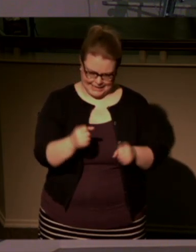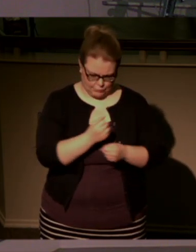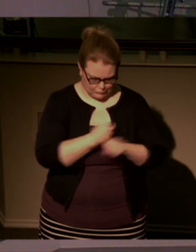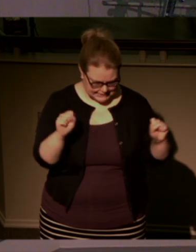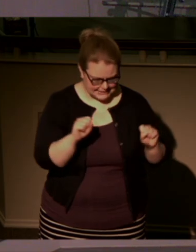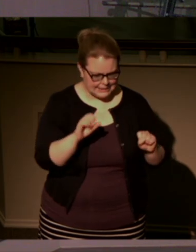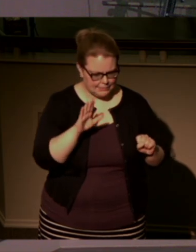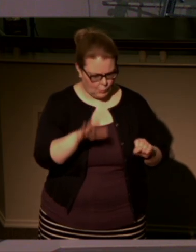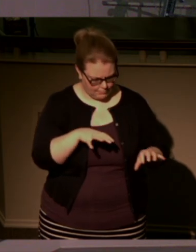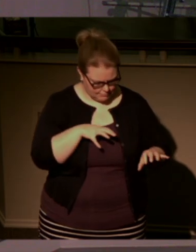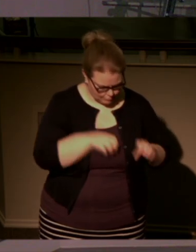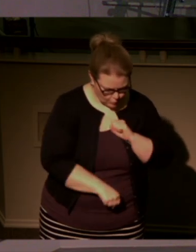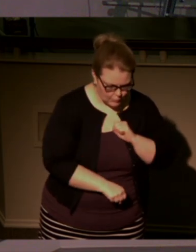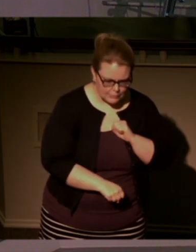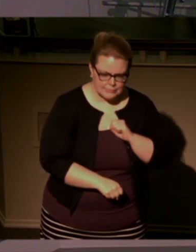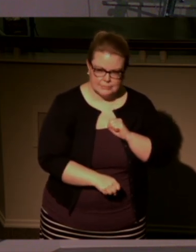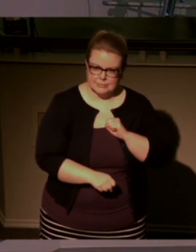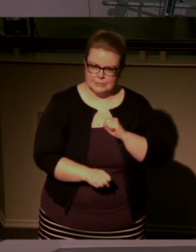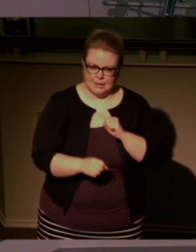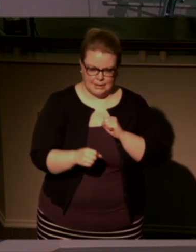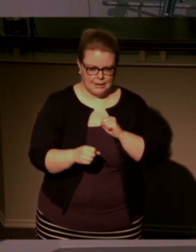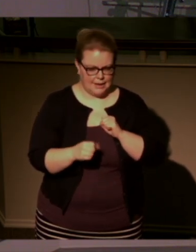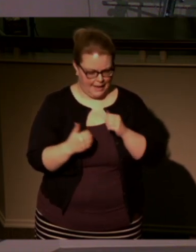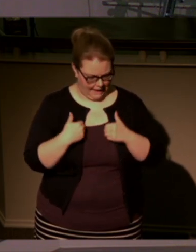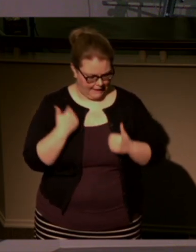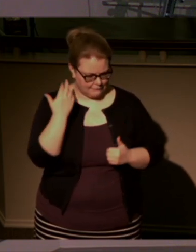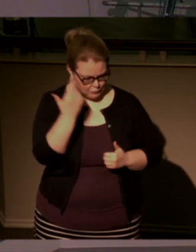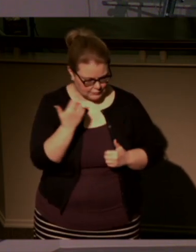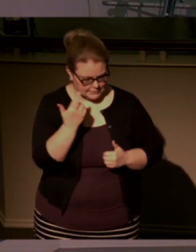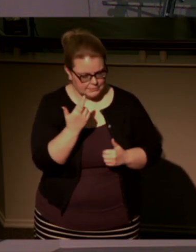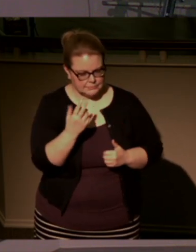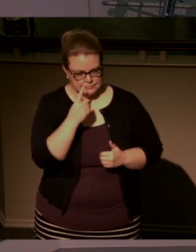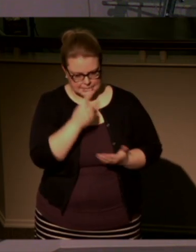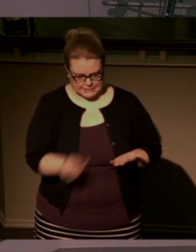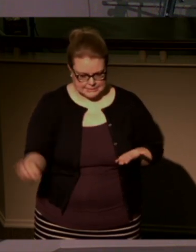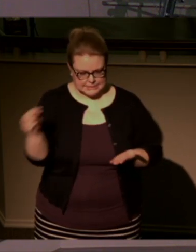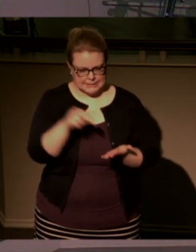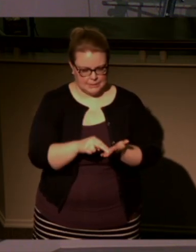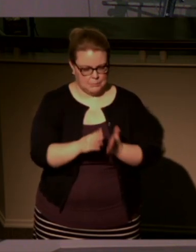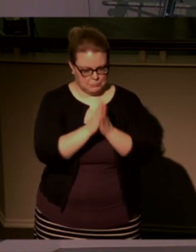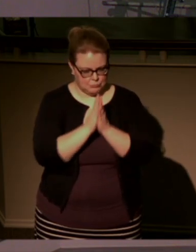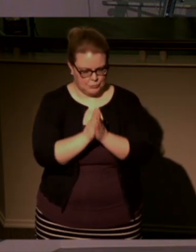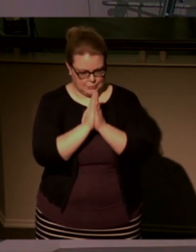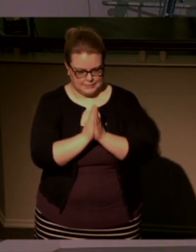will make that way. Will you stand with me? We're going to pray, and then the team's going to come back.